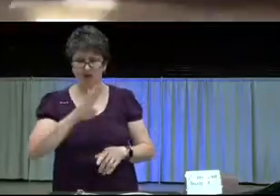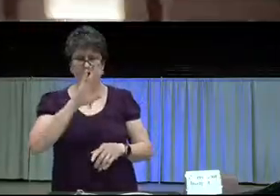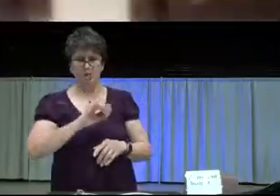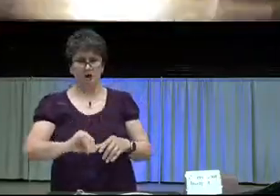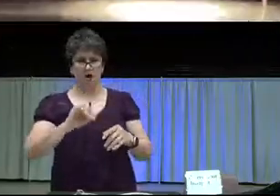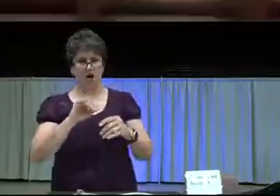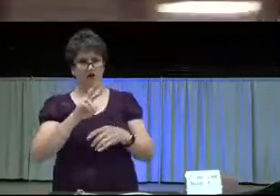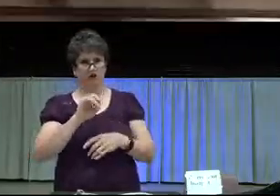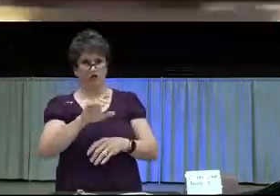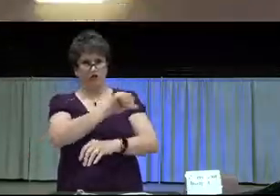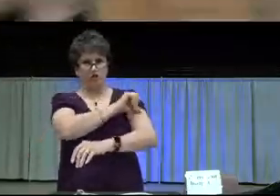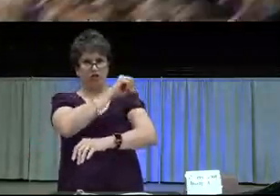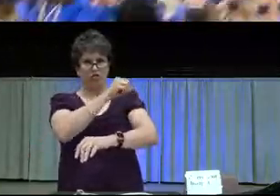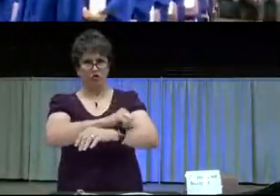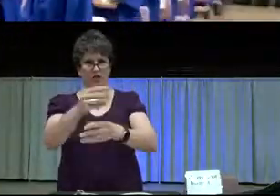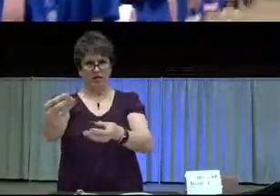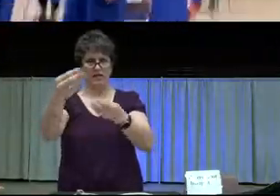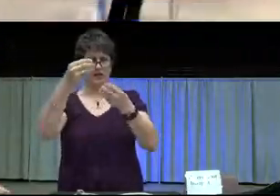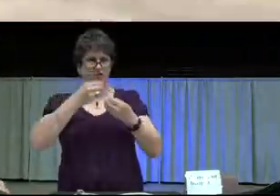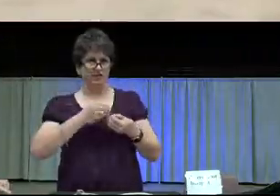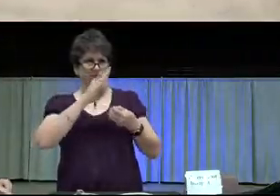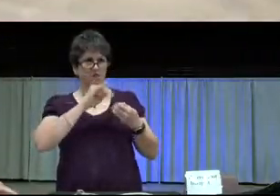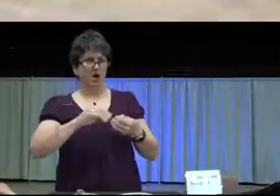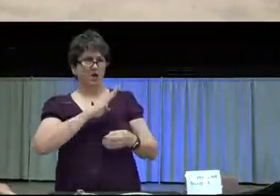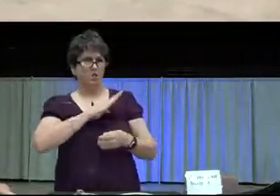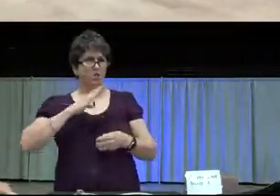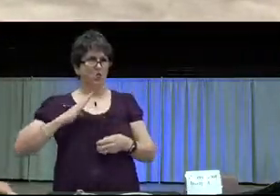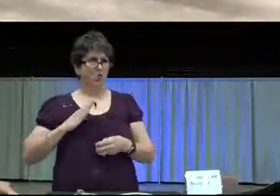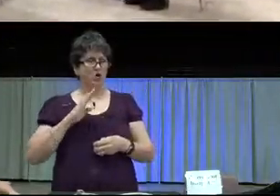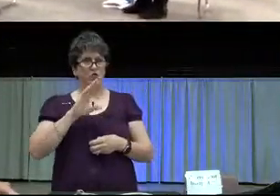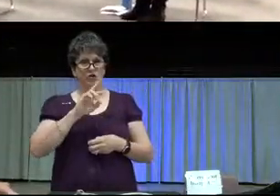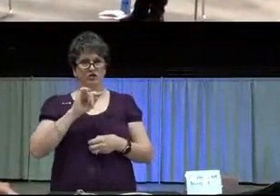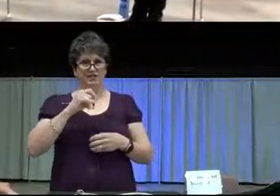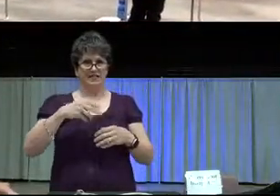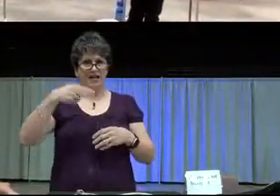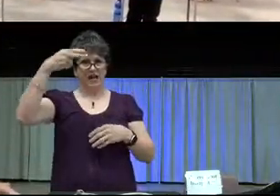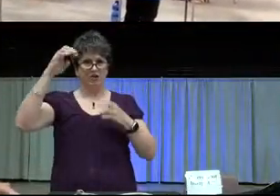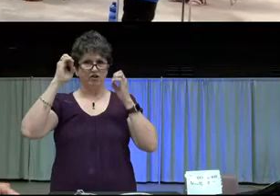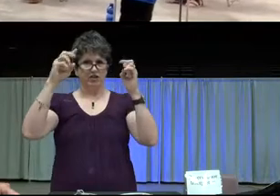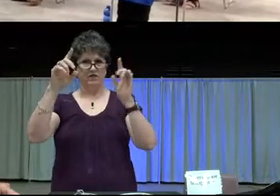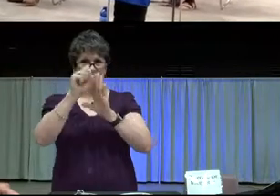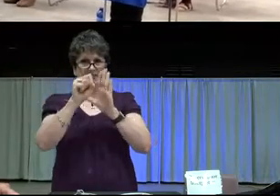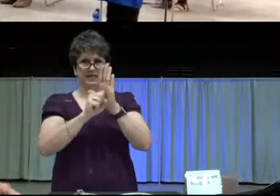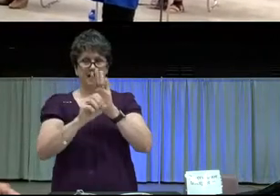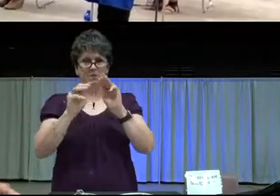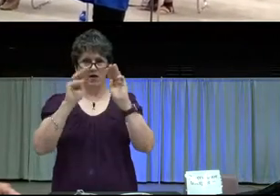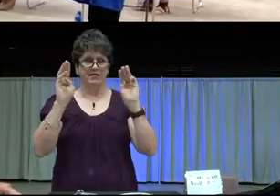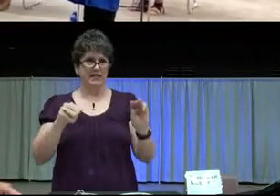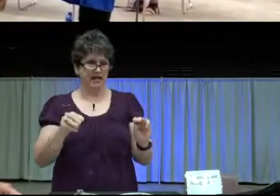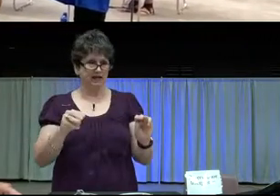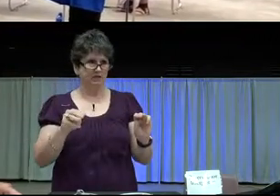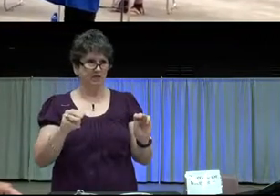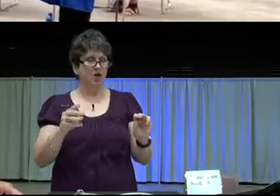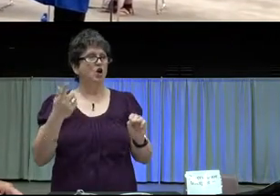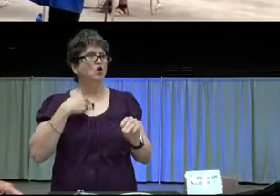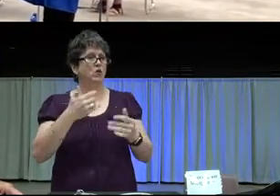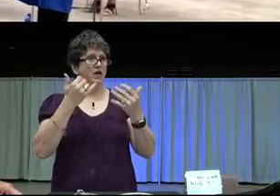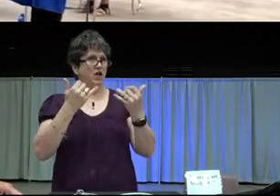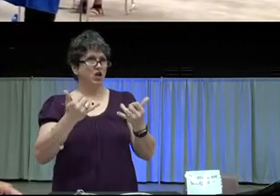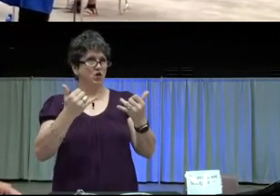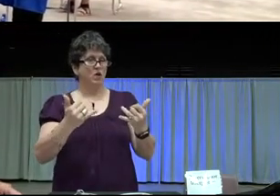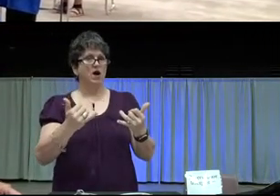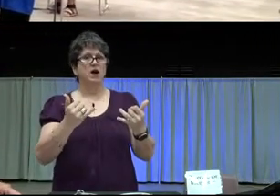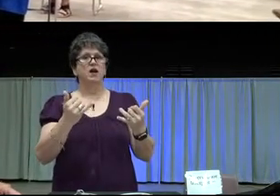By virtue of the authority vested in us by the Board of Regents in Higher Education of the State of Montana, we